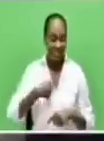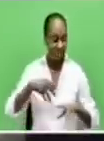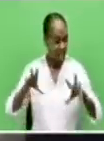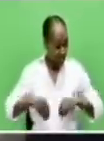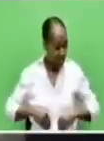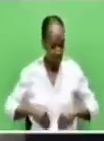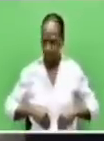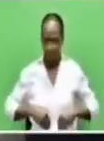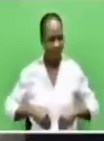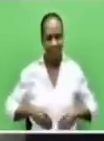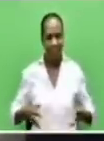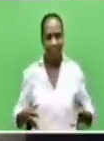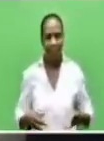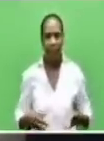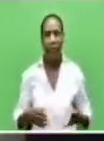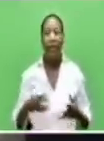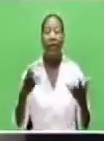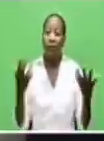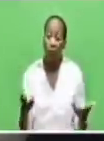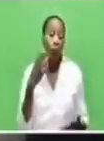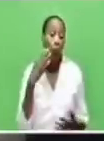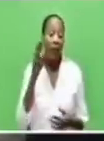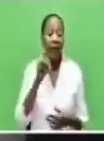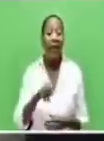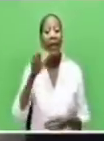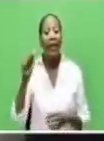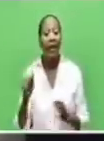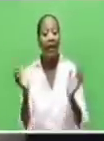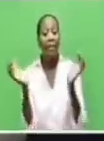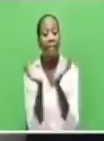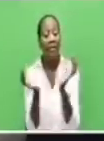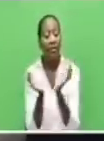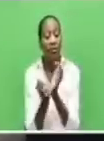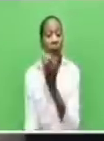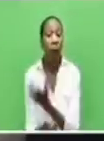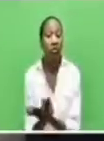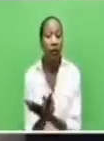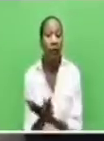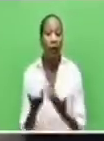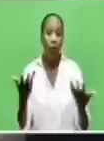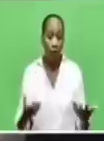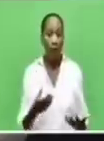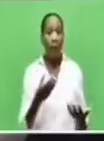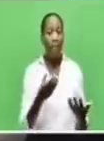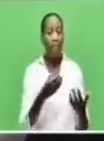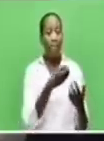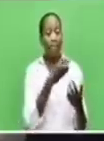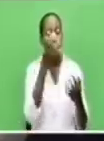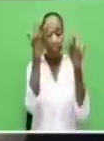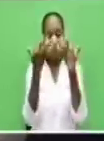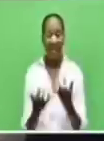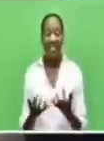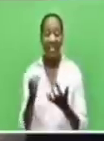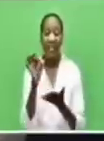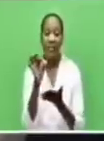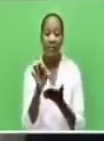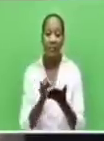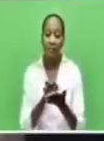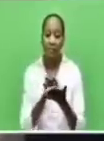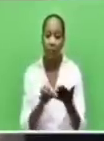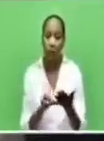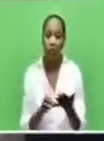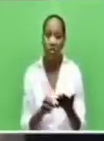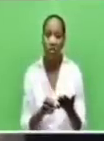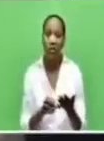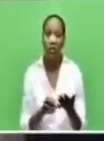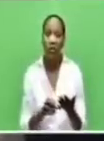light. When the National Assembly convened a sitting for the presidency budget vote delivered by Mr. Ramaphosa